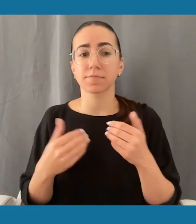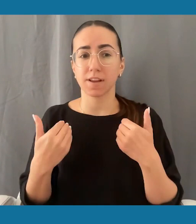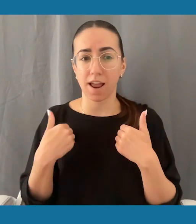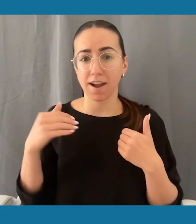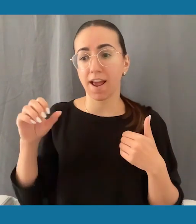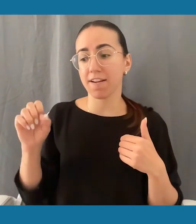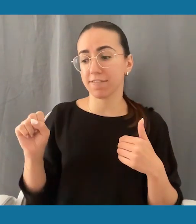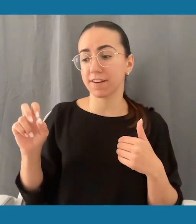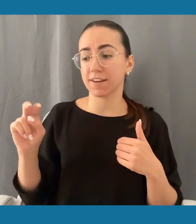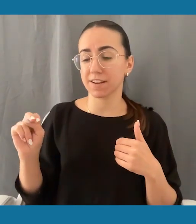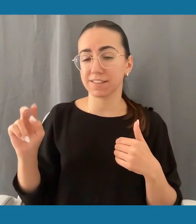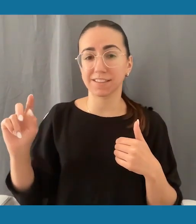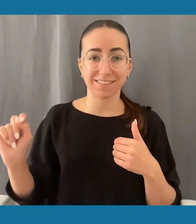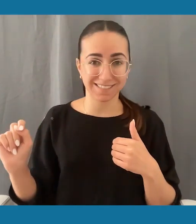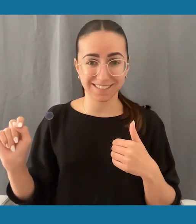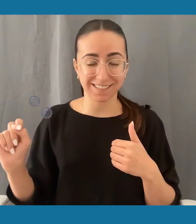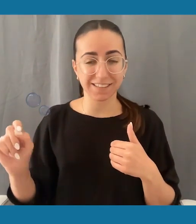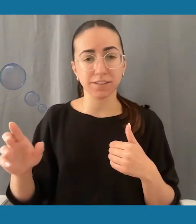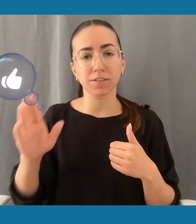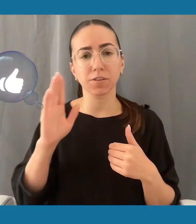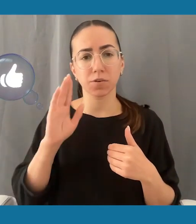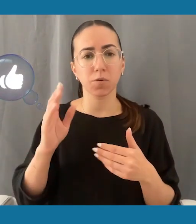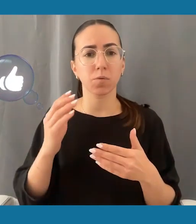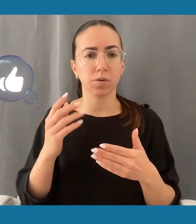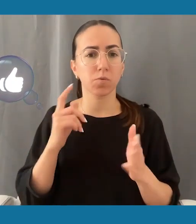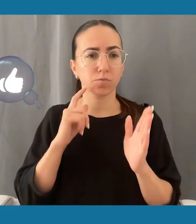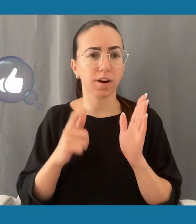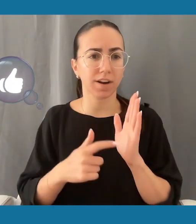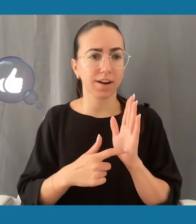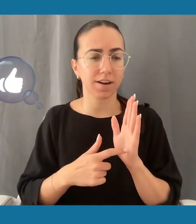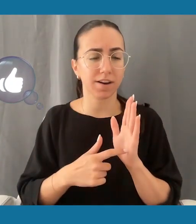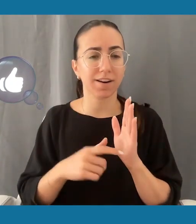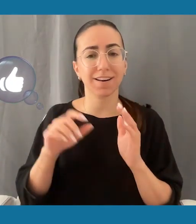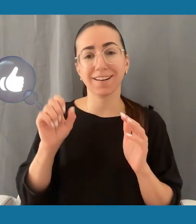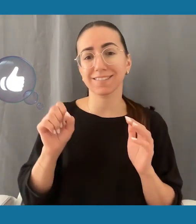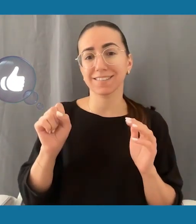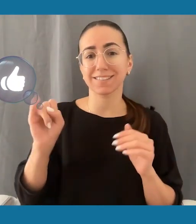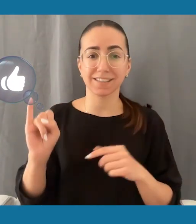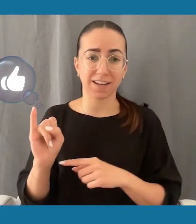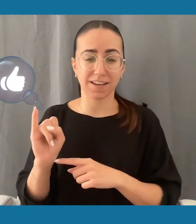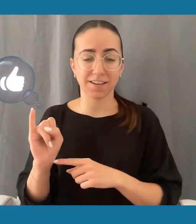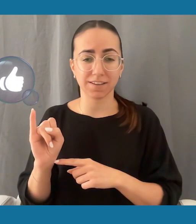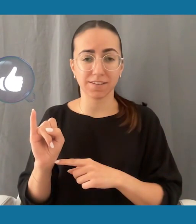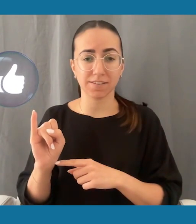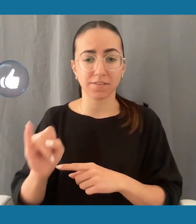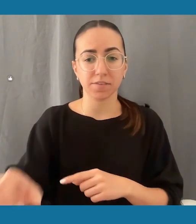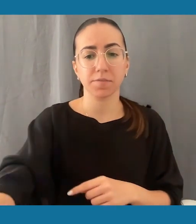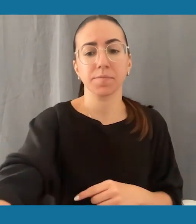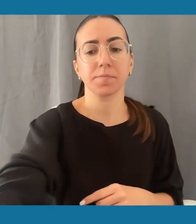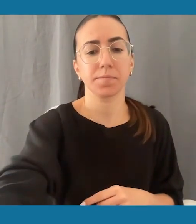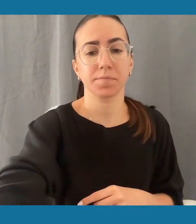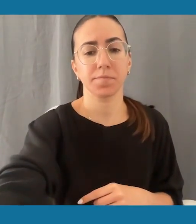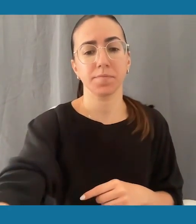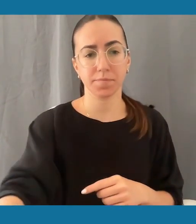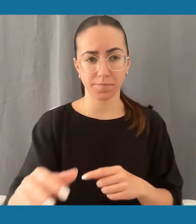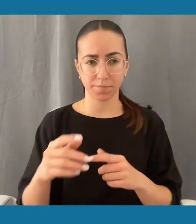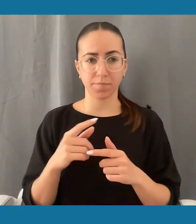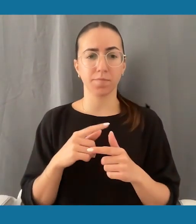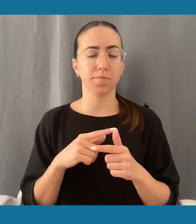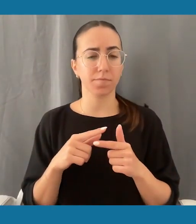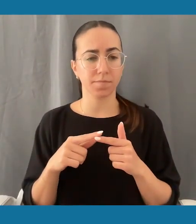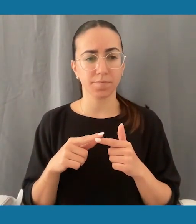trust, it recognizes that SSI and Medicaid will only go so